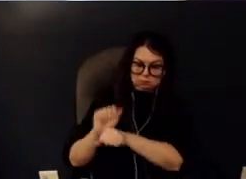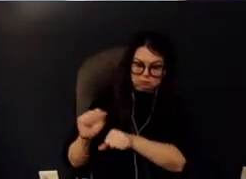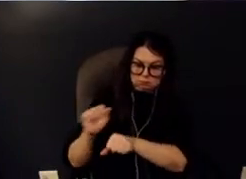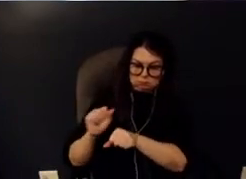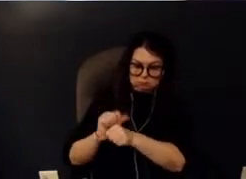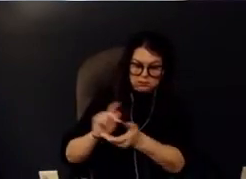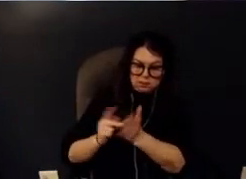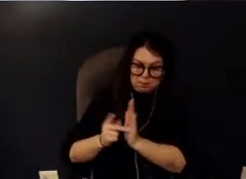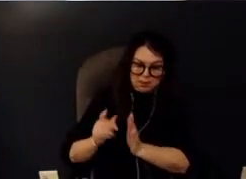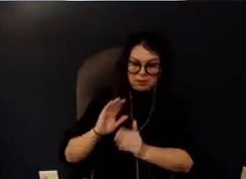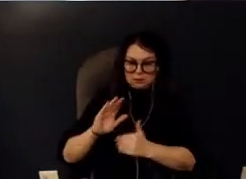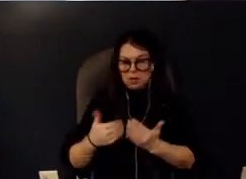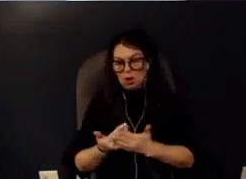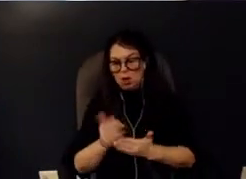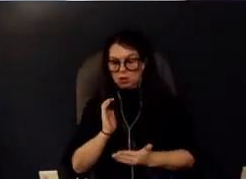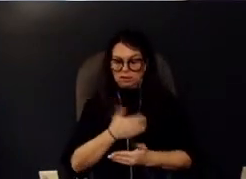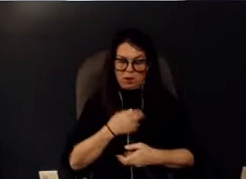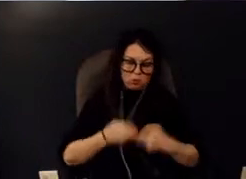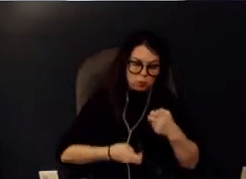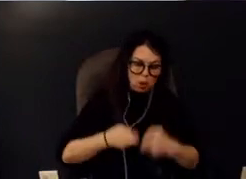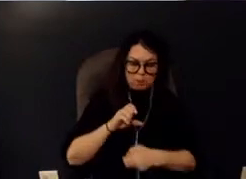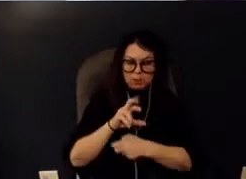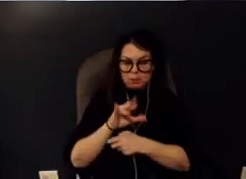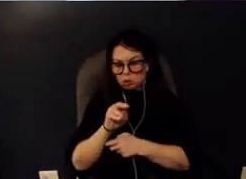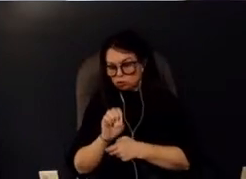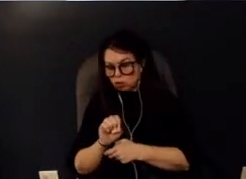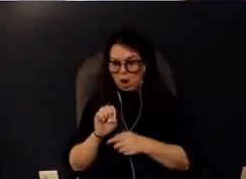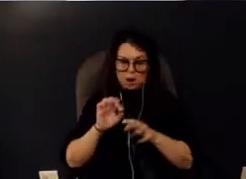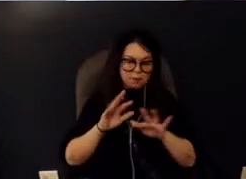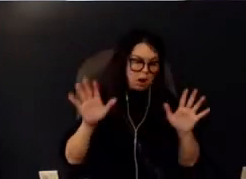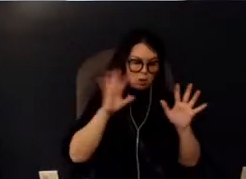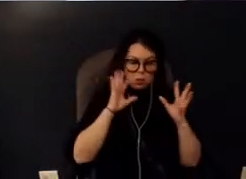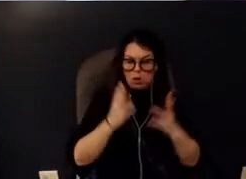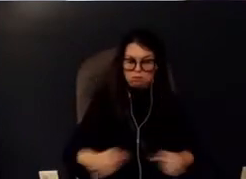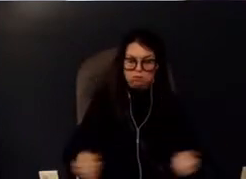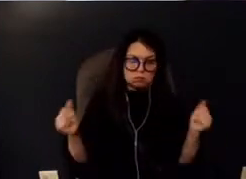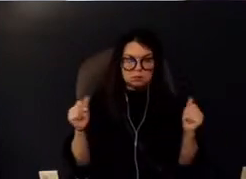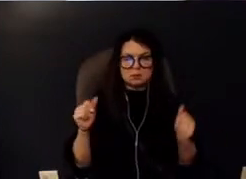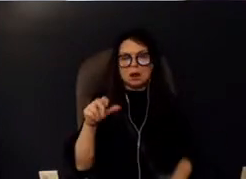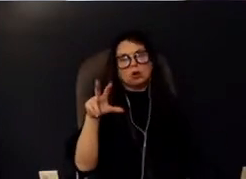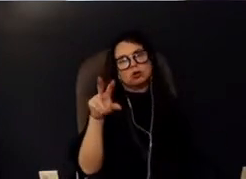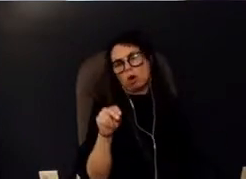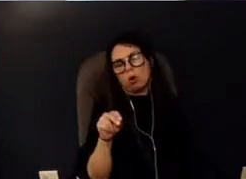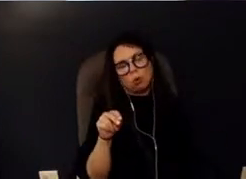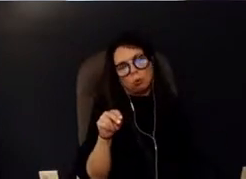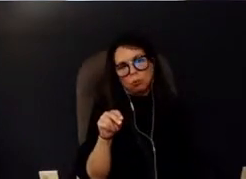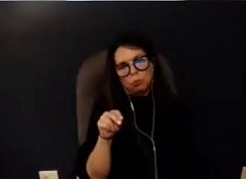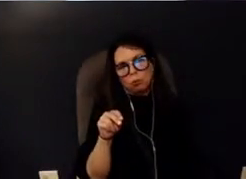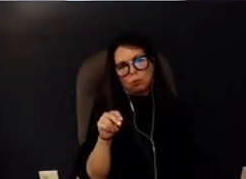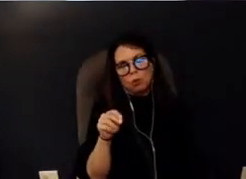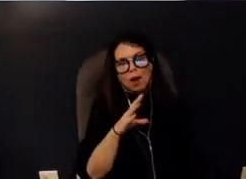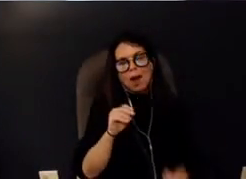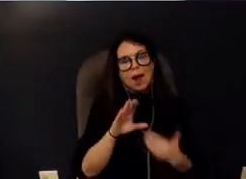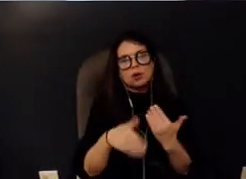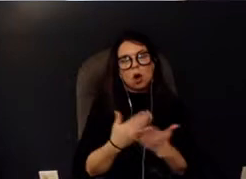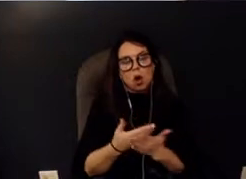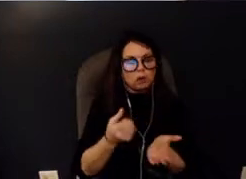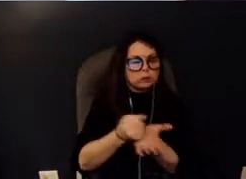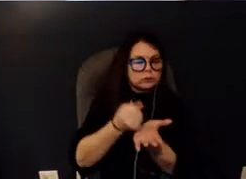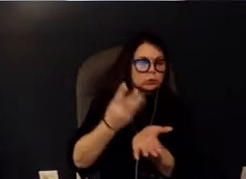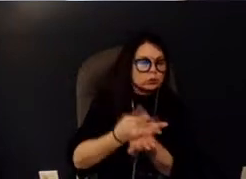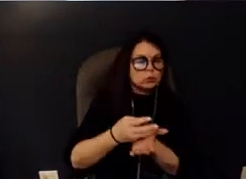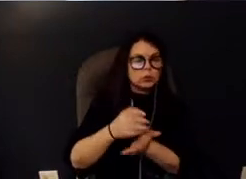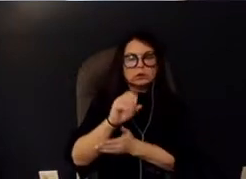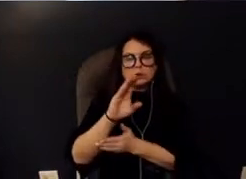overnight? Absolutely not. Neither will all the social services and social